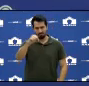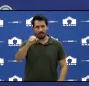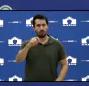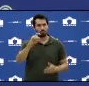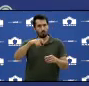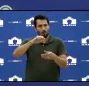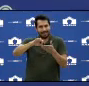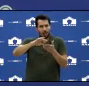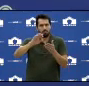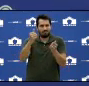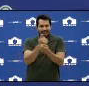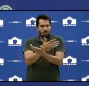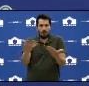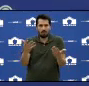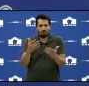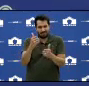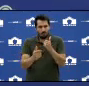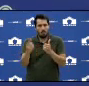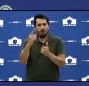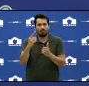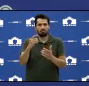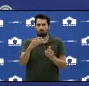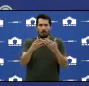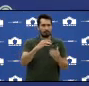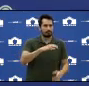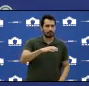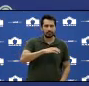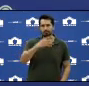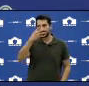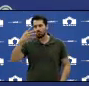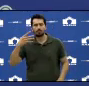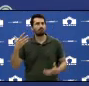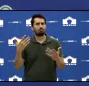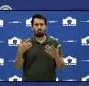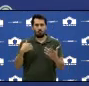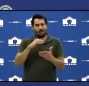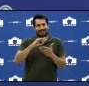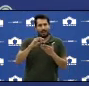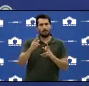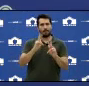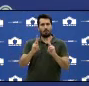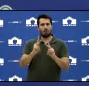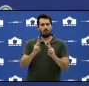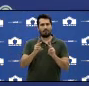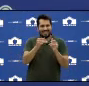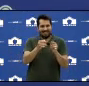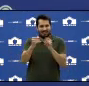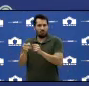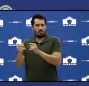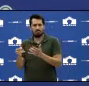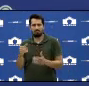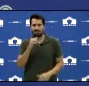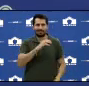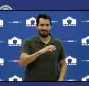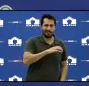is supposed to count everybody. The mandate in the Constitution is that we count people, individuals, not citizens,